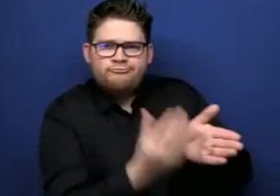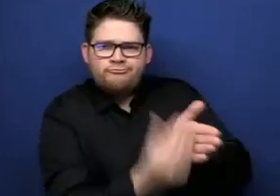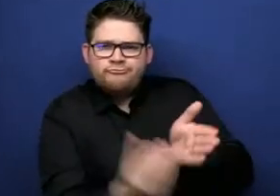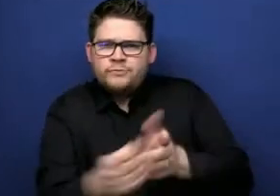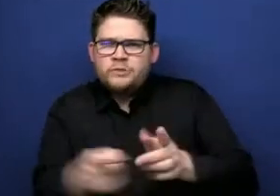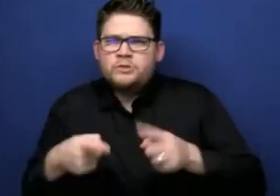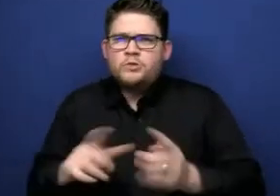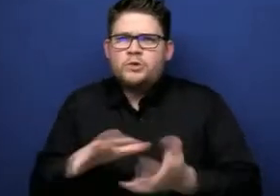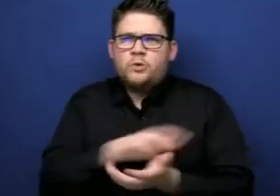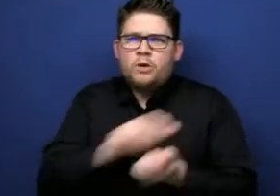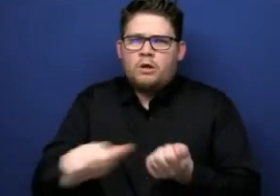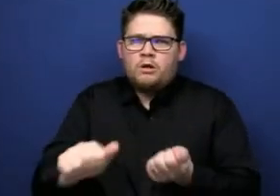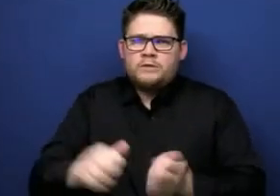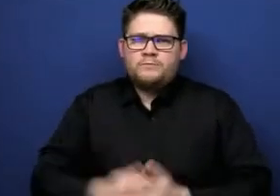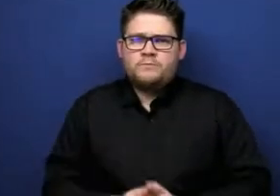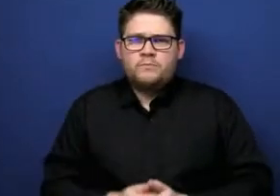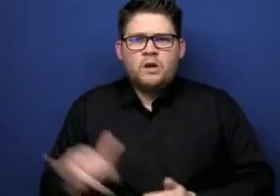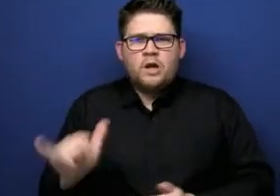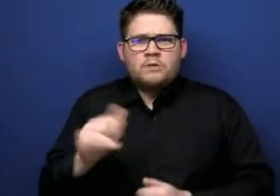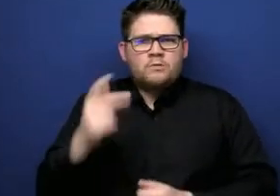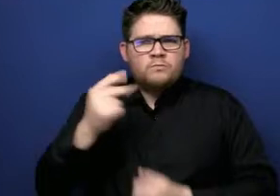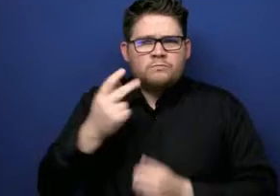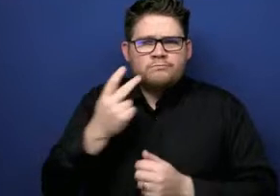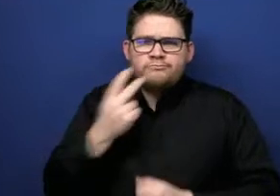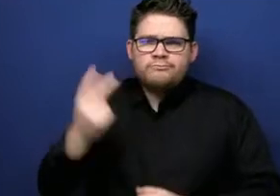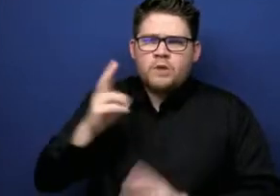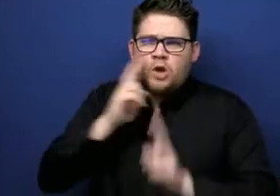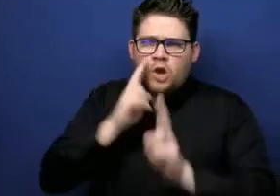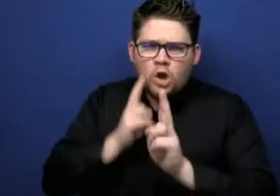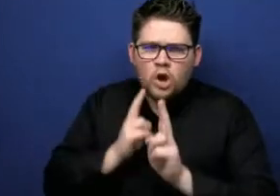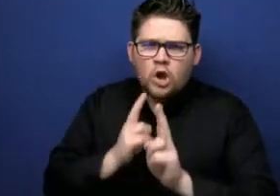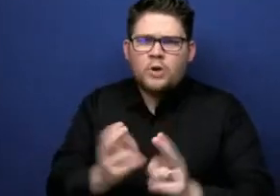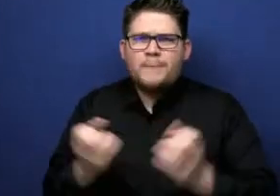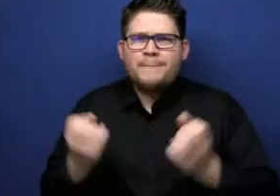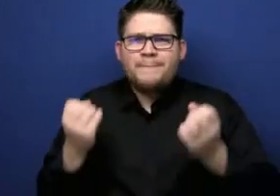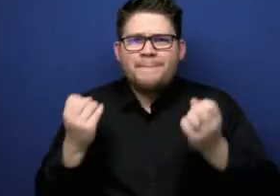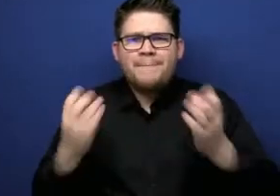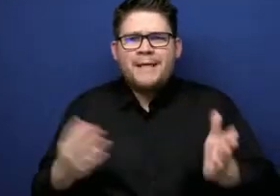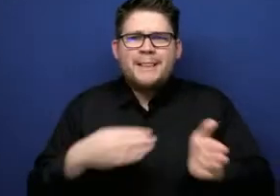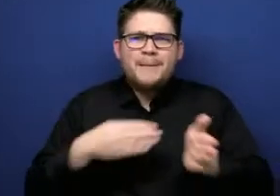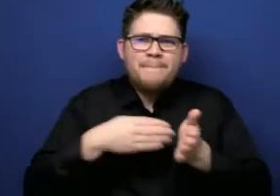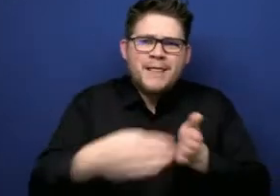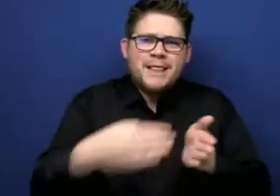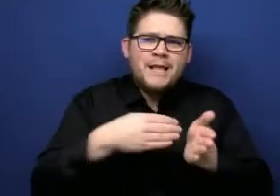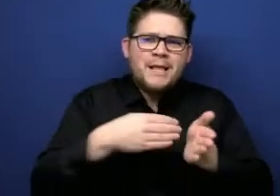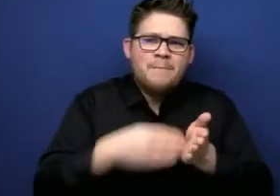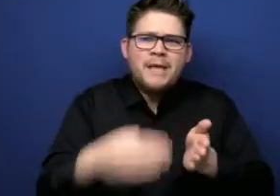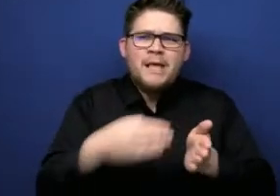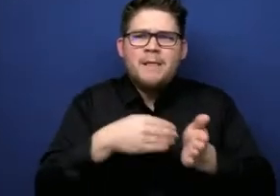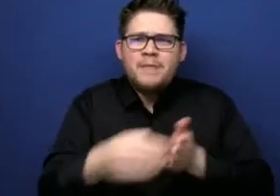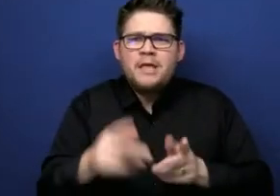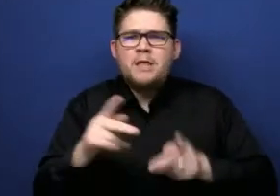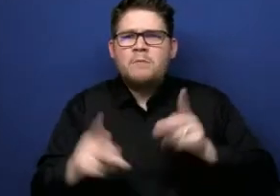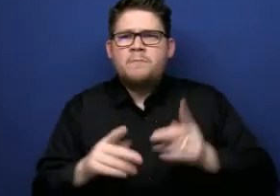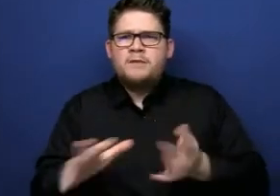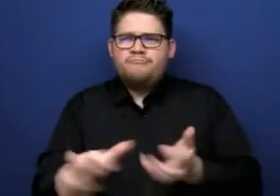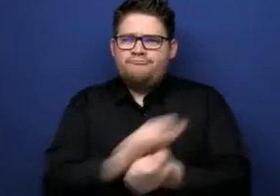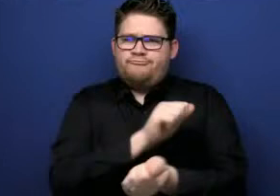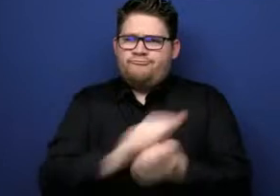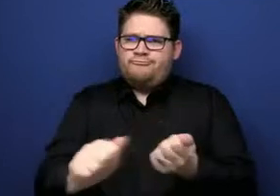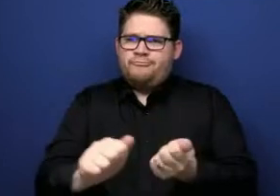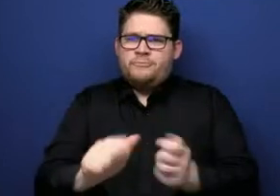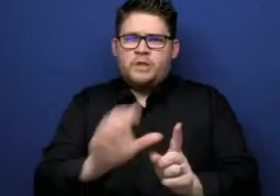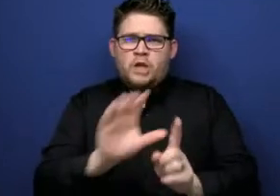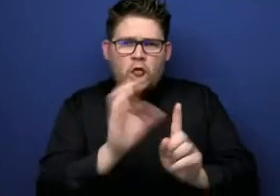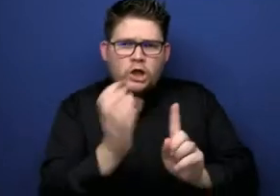the millions who lost their lives or were murdered because of their ethnicity, social, sexual identity, or disability.